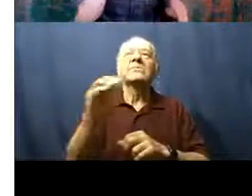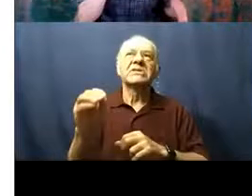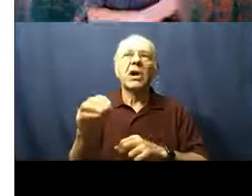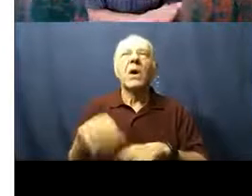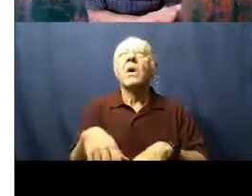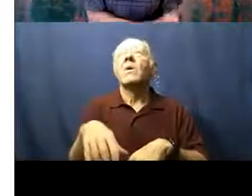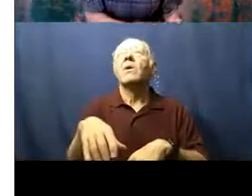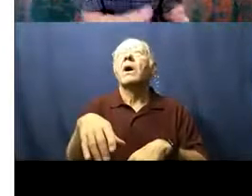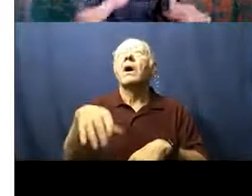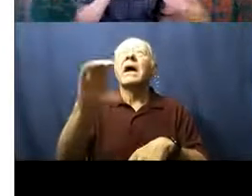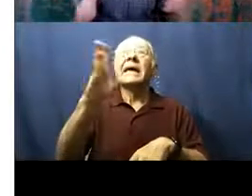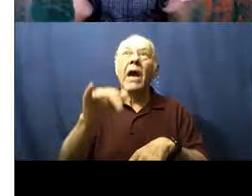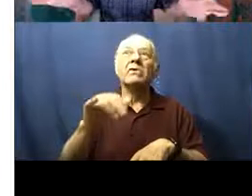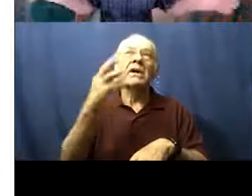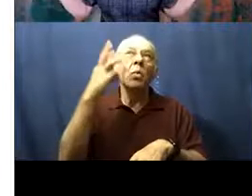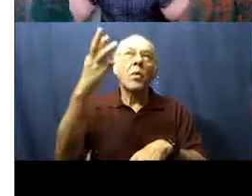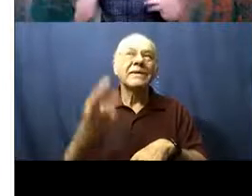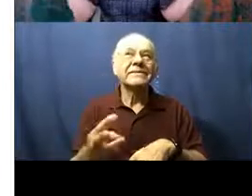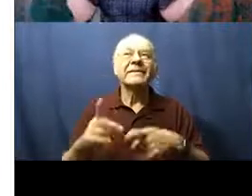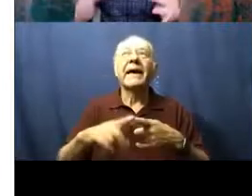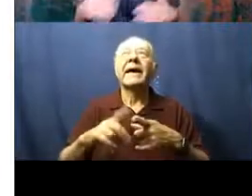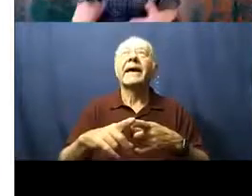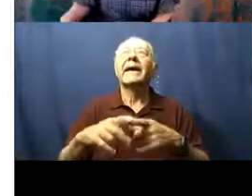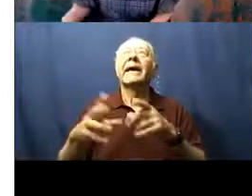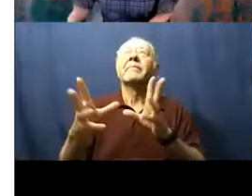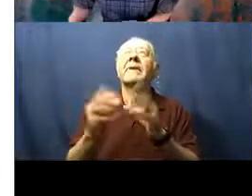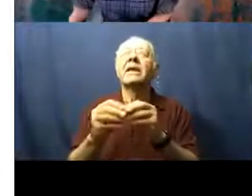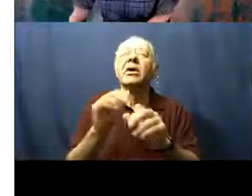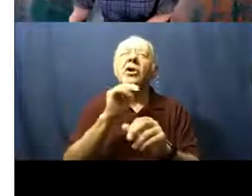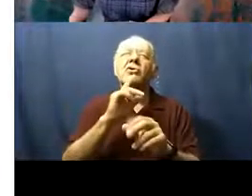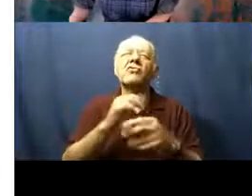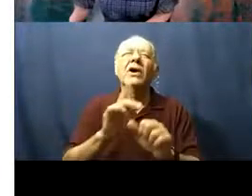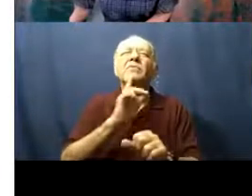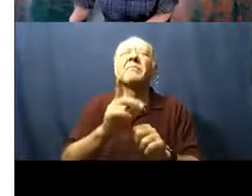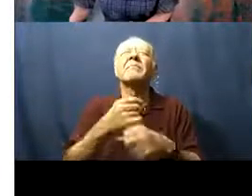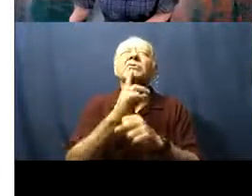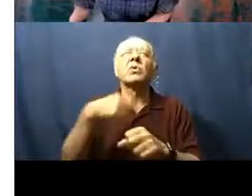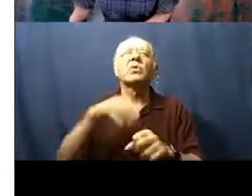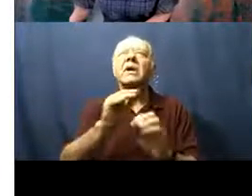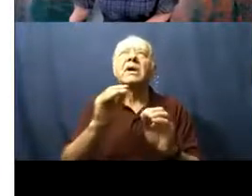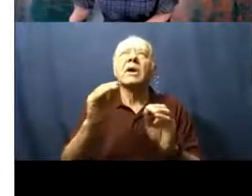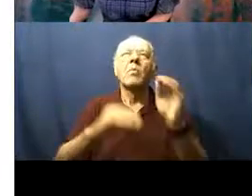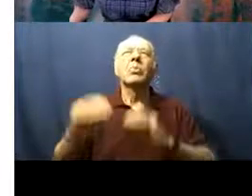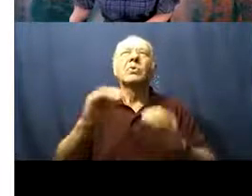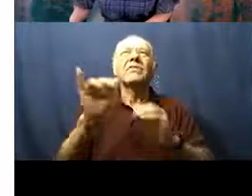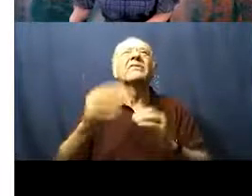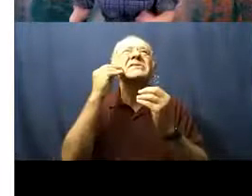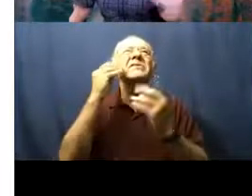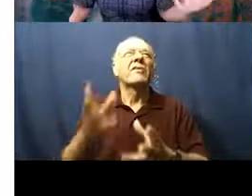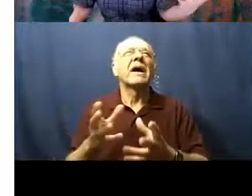Wednesday, meeting with our community members, and really trying to make sure we were putting all that information together.